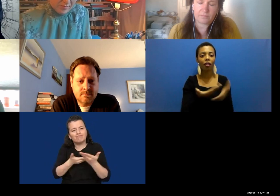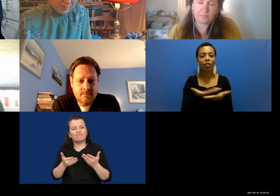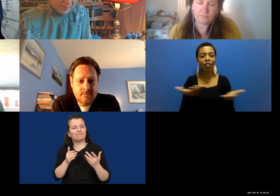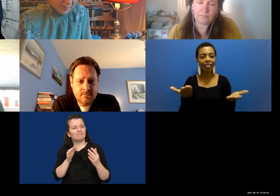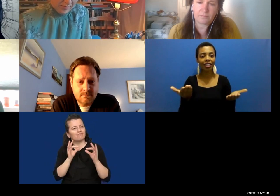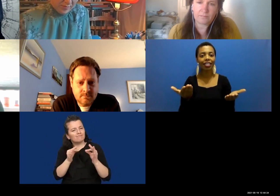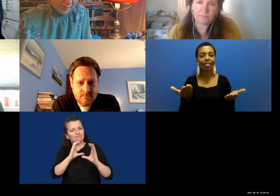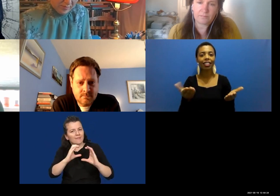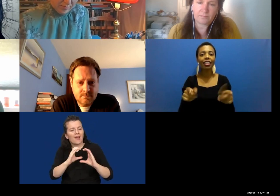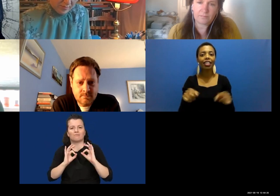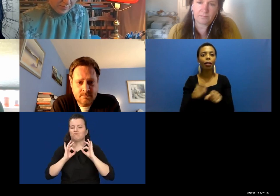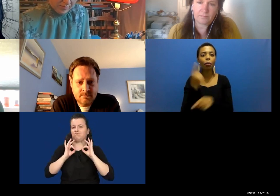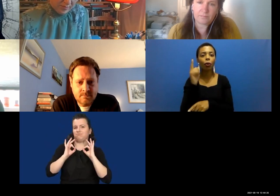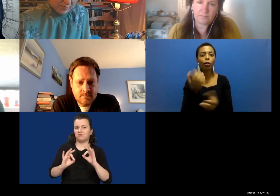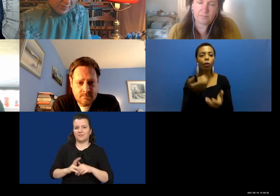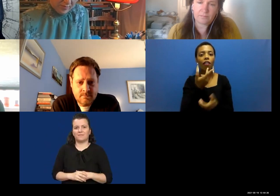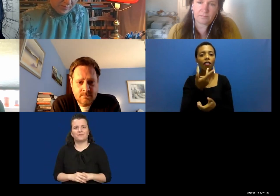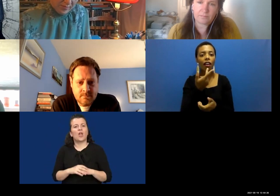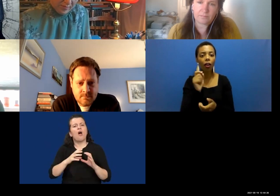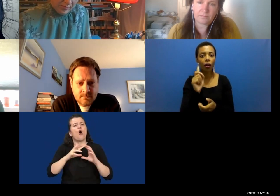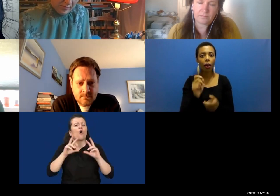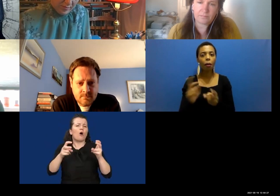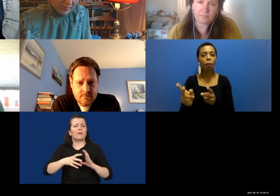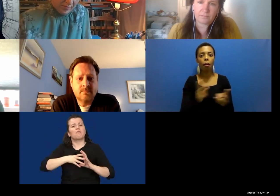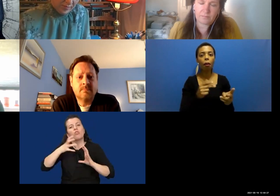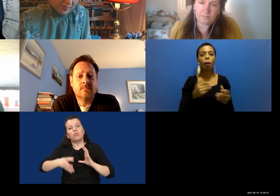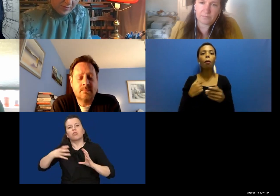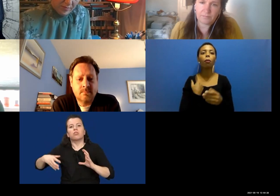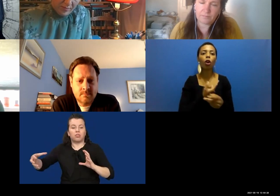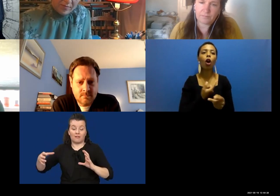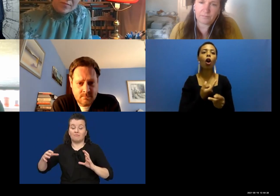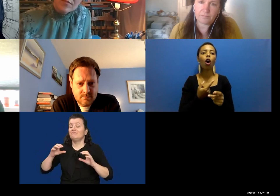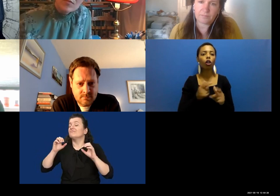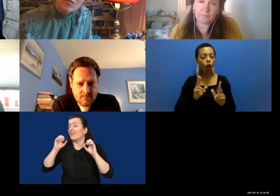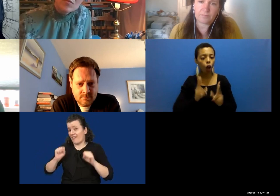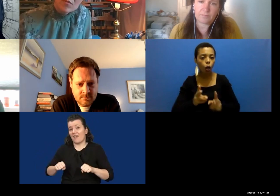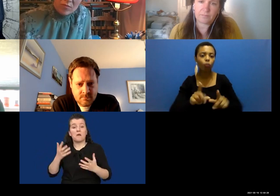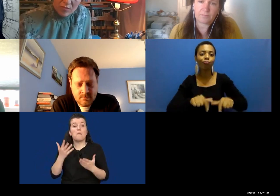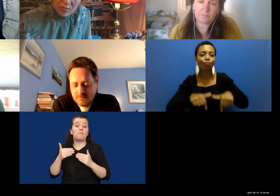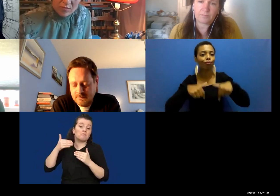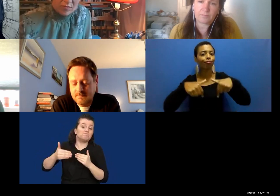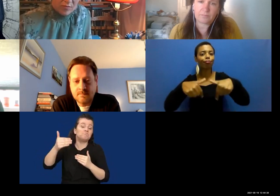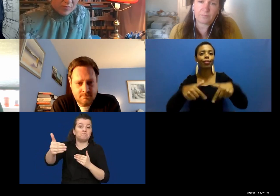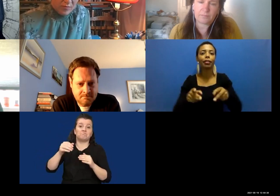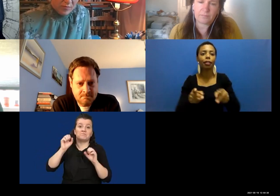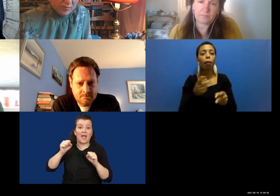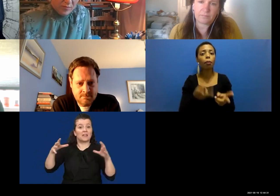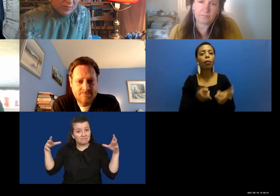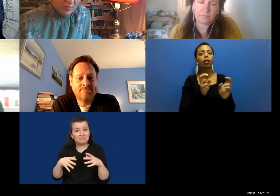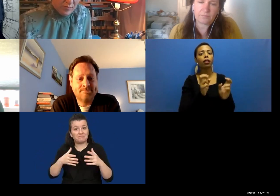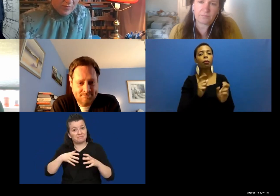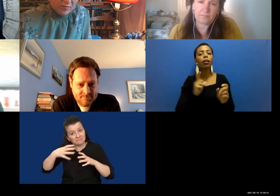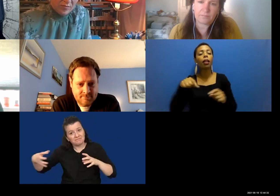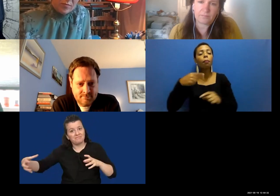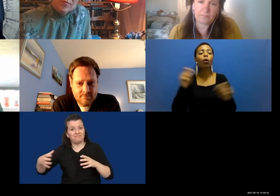more we could say, but perhaps we can follow it up afterwards. And I hope that there will be opportunities to do it. Thank you so